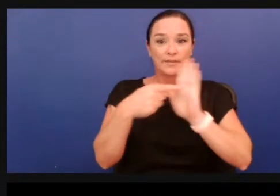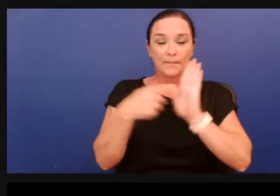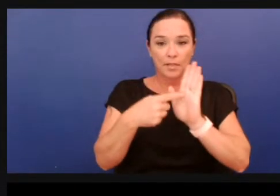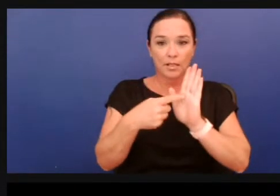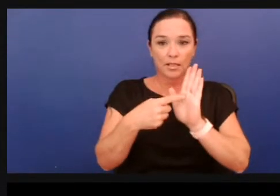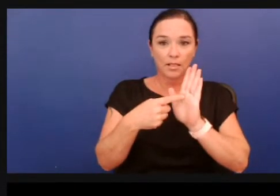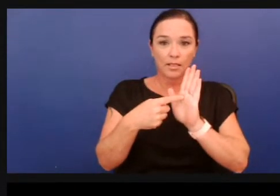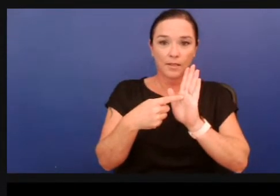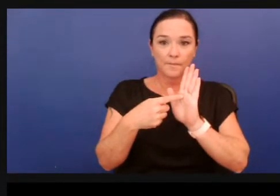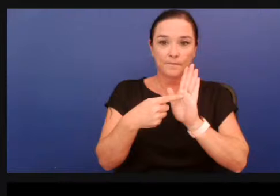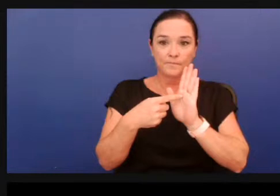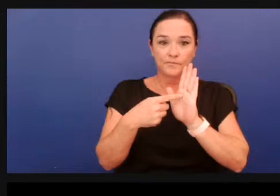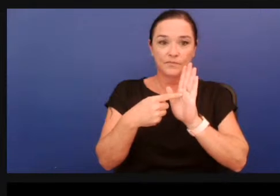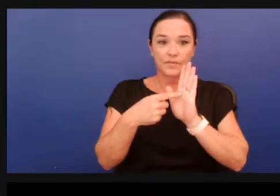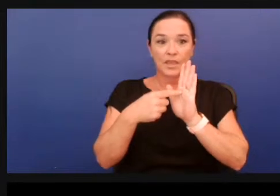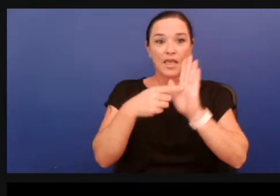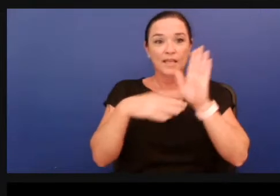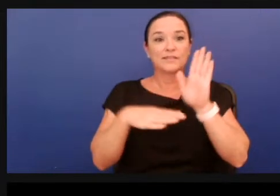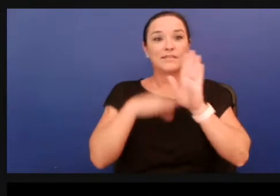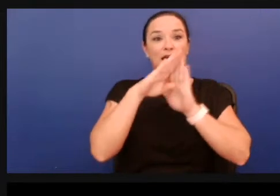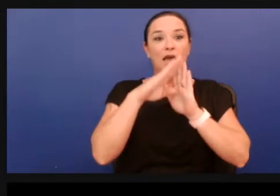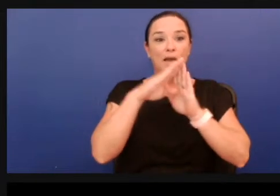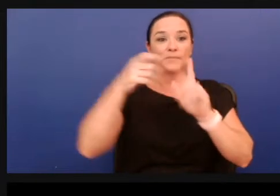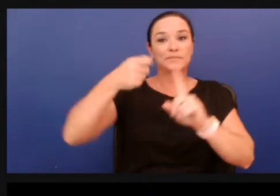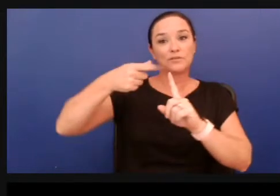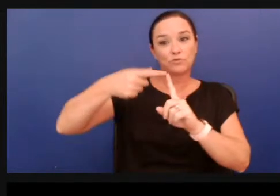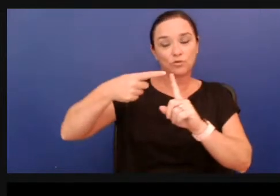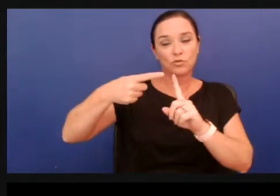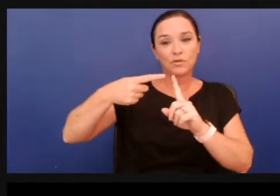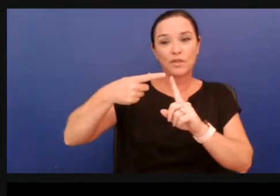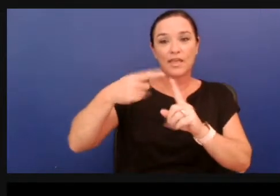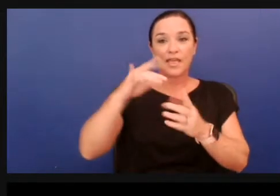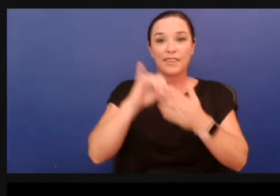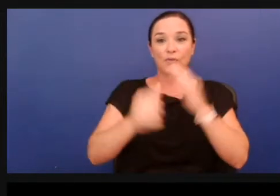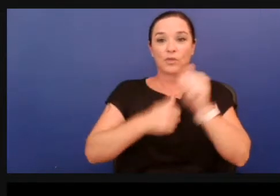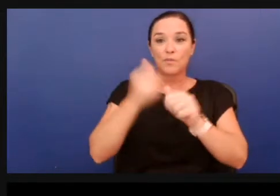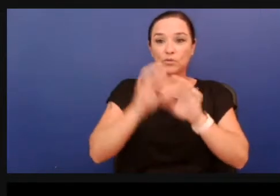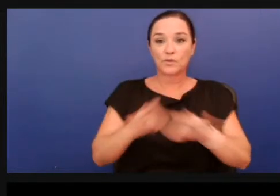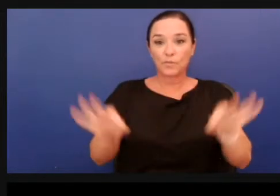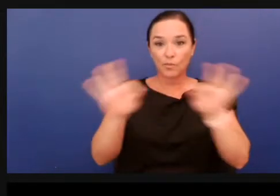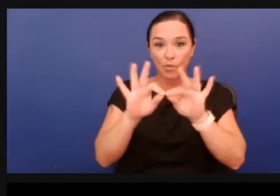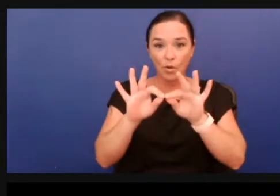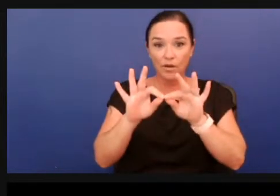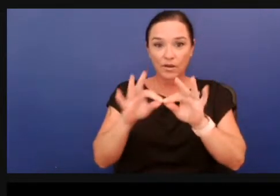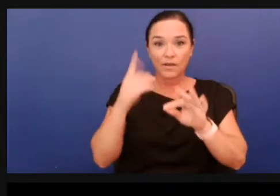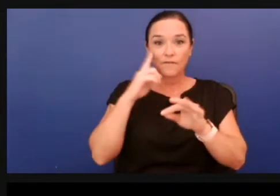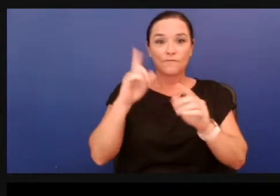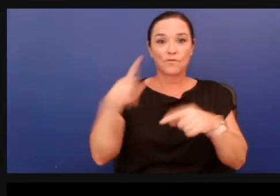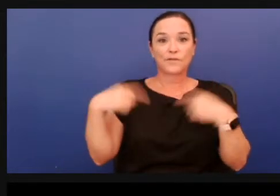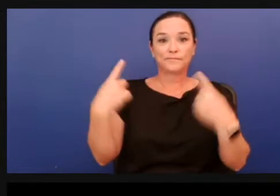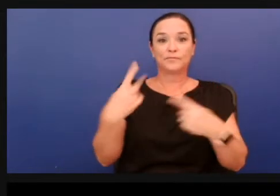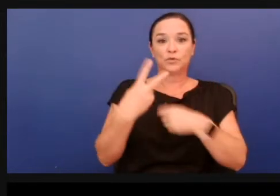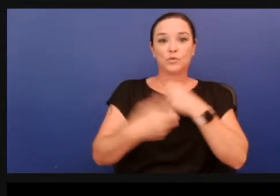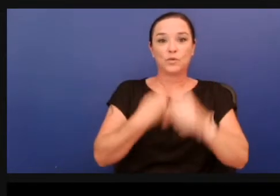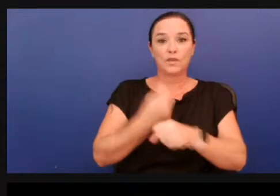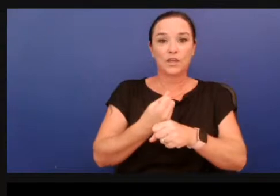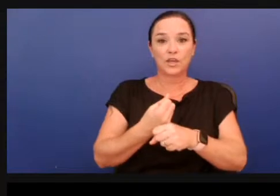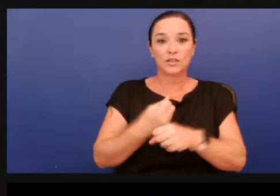looking at the up signal, this is usually the one to look at the first and is the most important one, right? So it's telling us that over the last 2 years, the summit of Kilauea has been